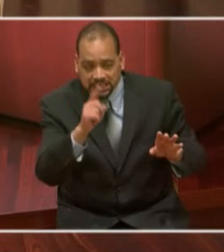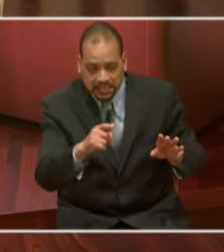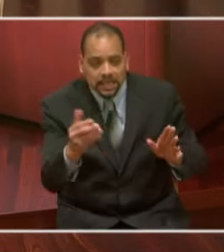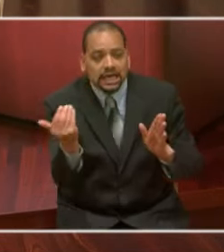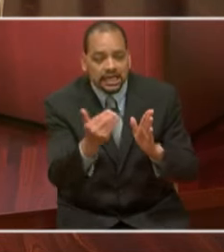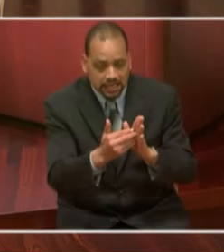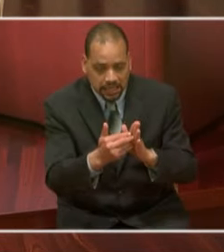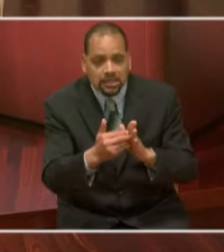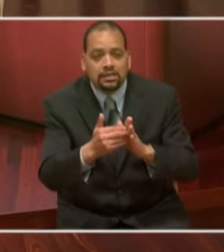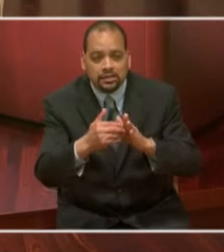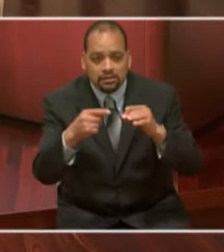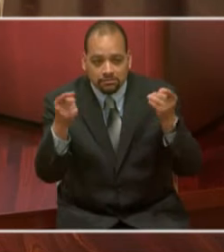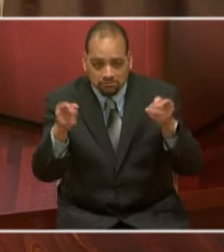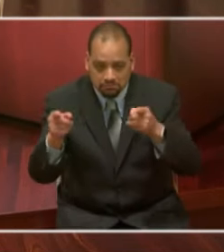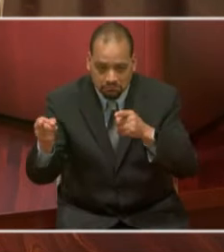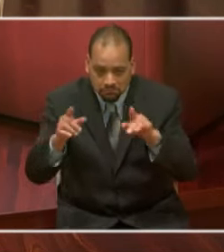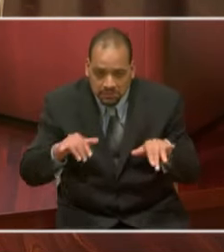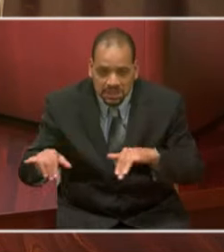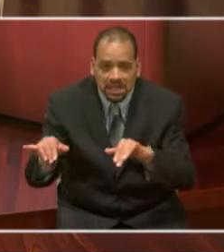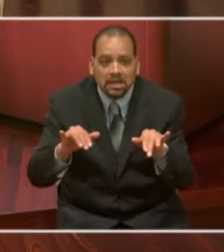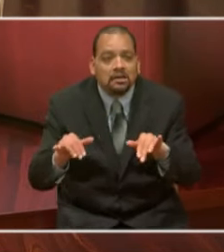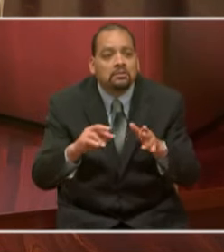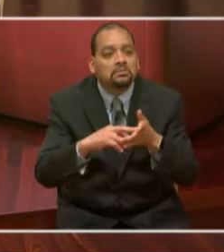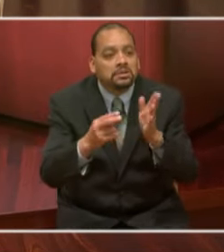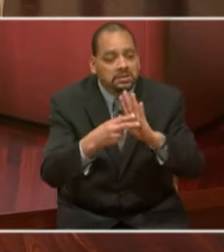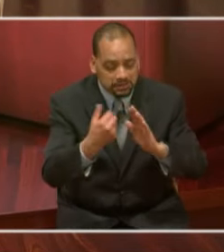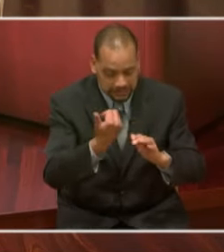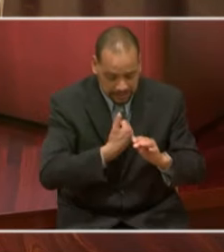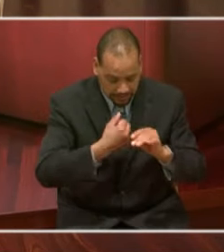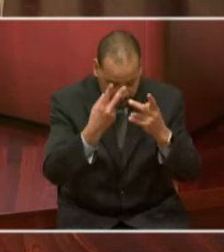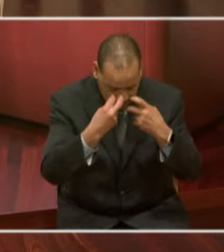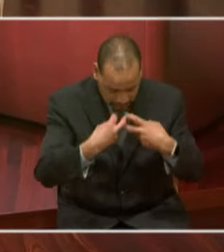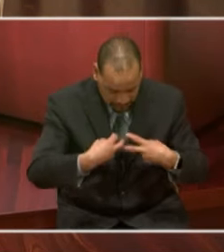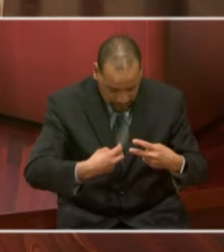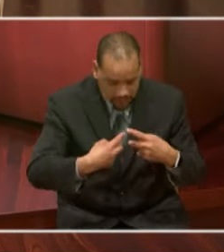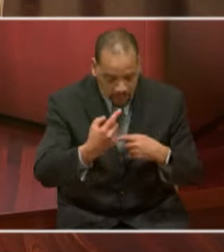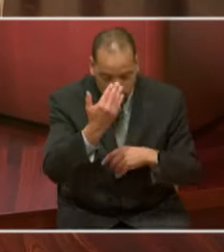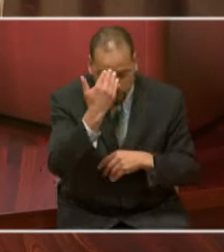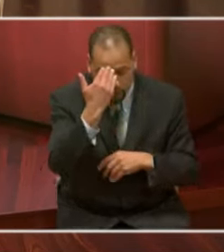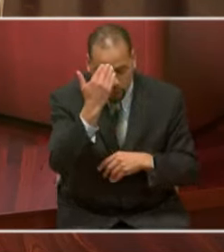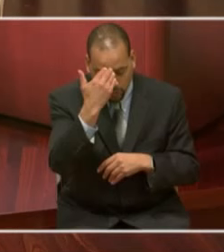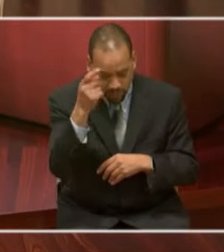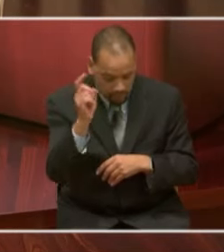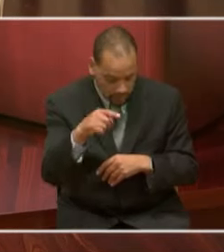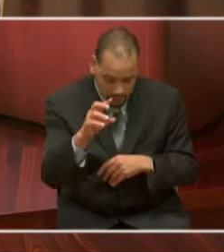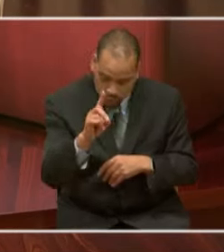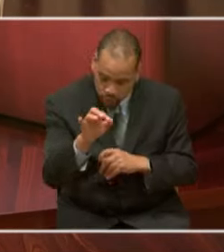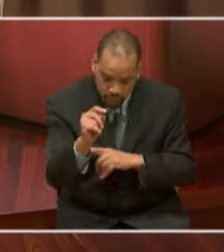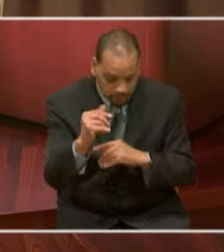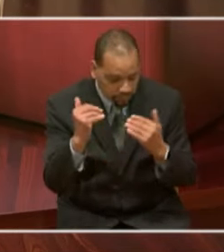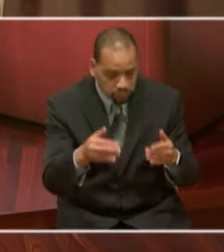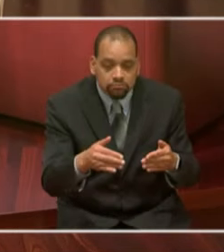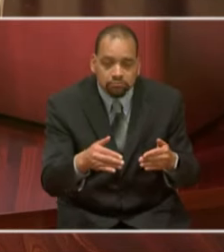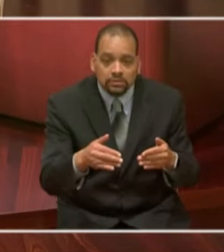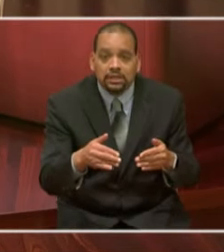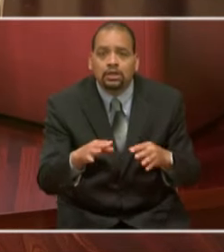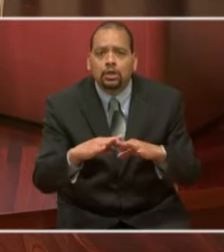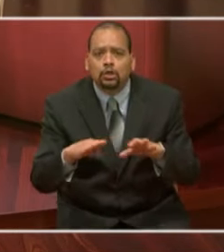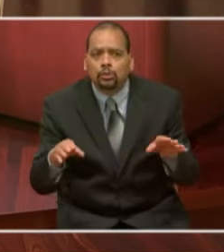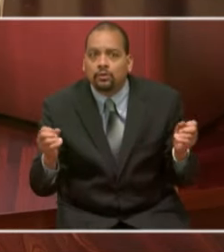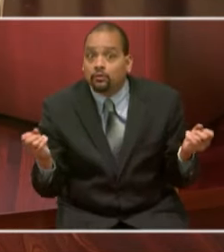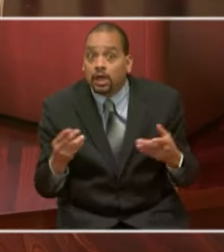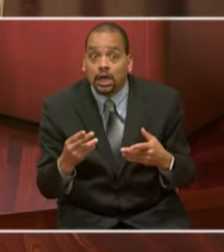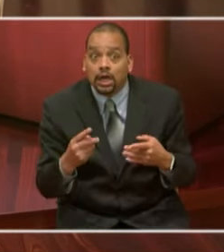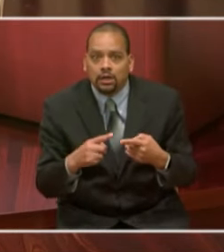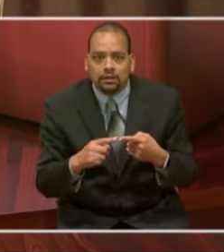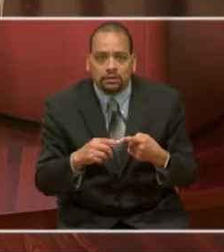I guess we call it the Capitol Hilton Hotel, at 16th and K, was in there. Most of the march